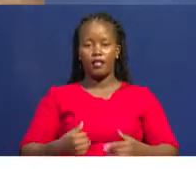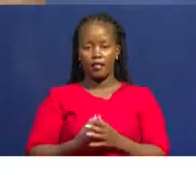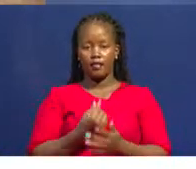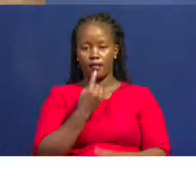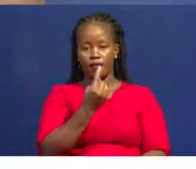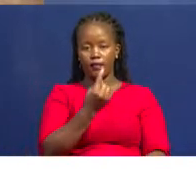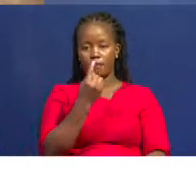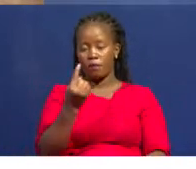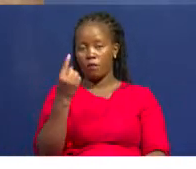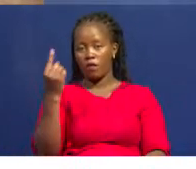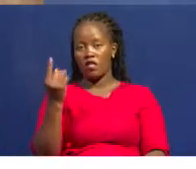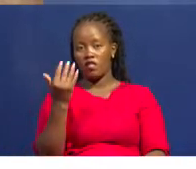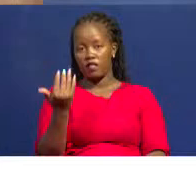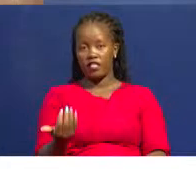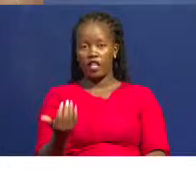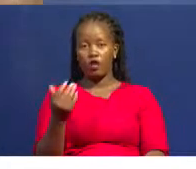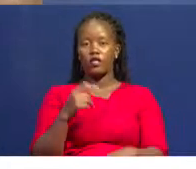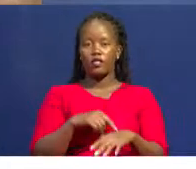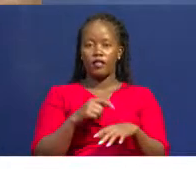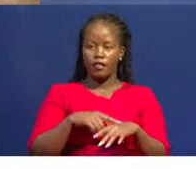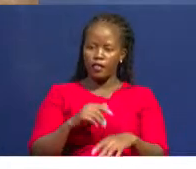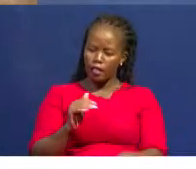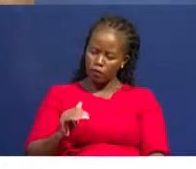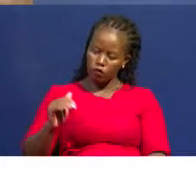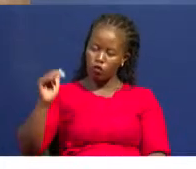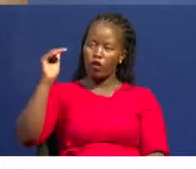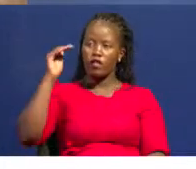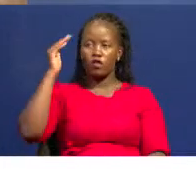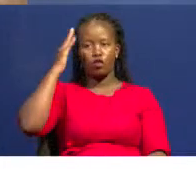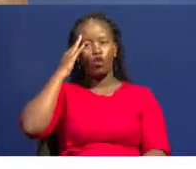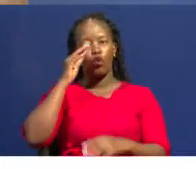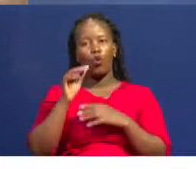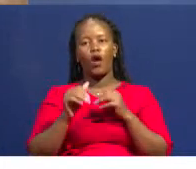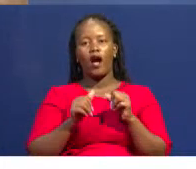growing, know about road safety.